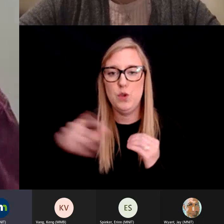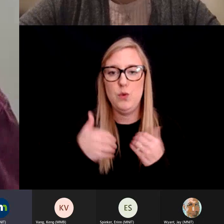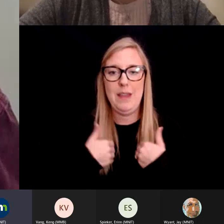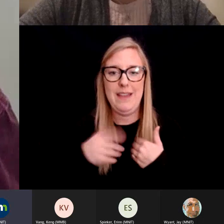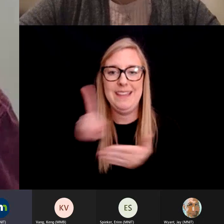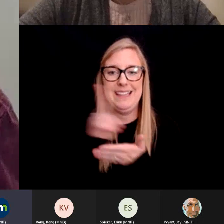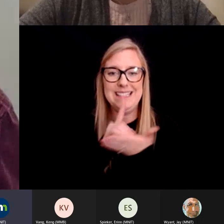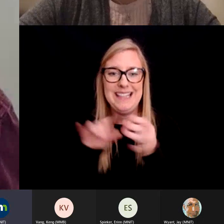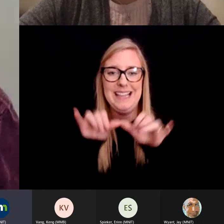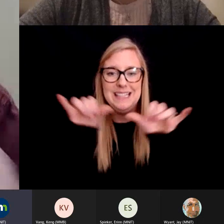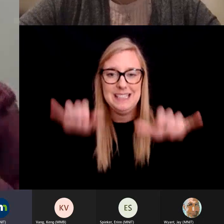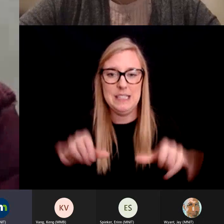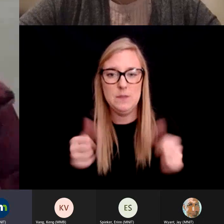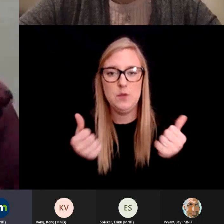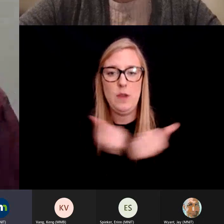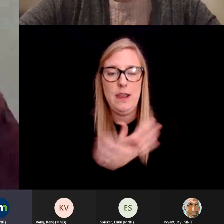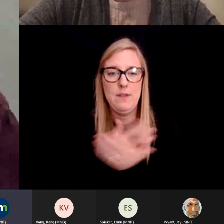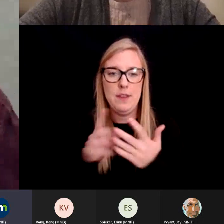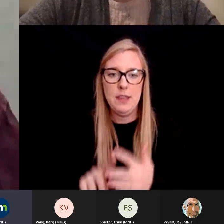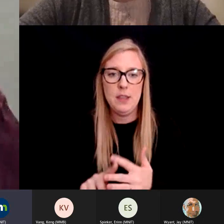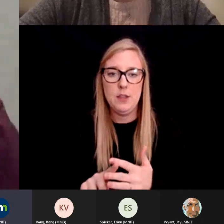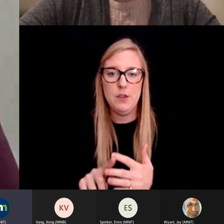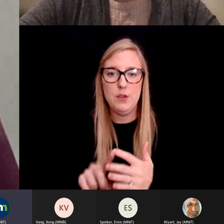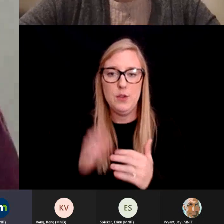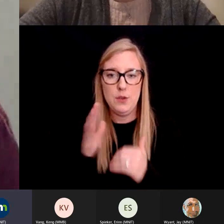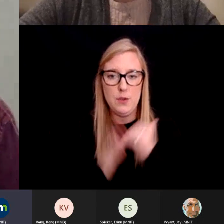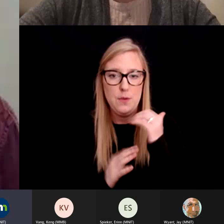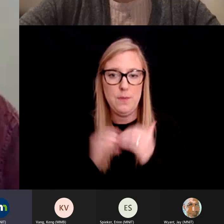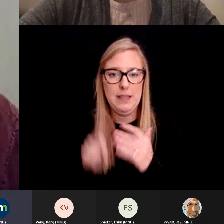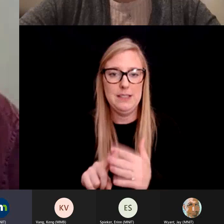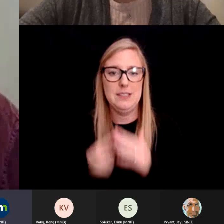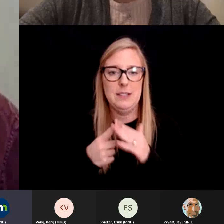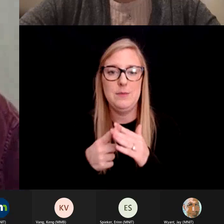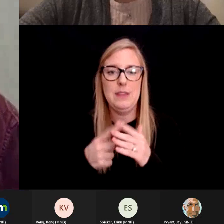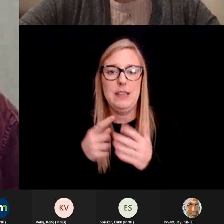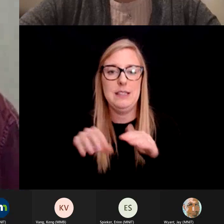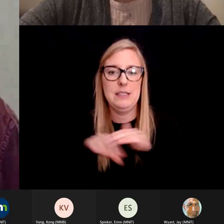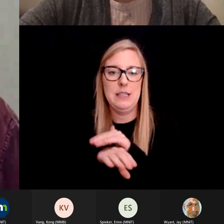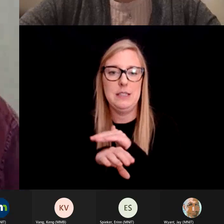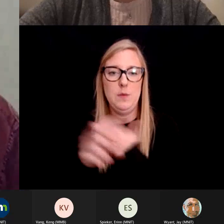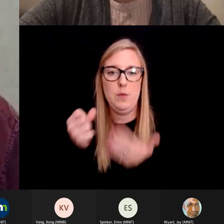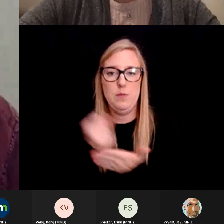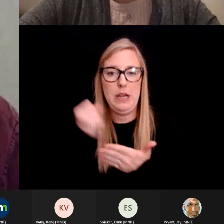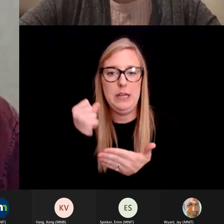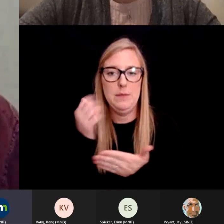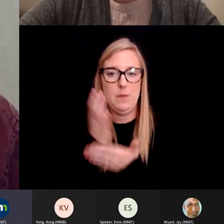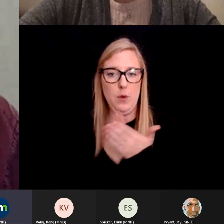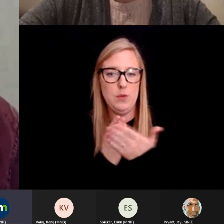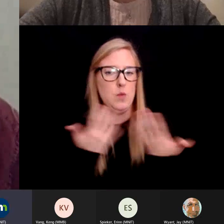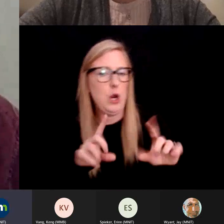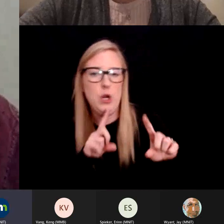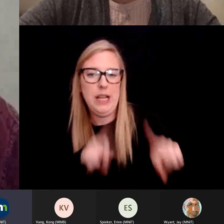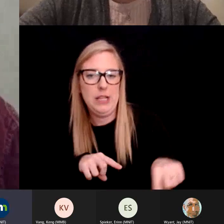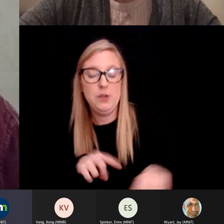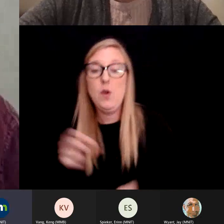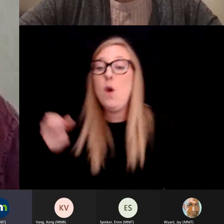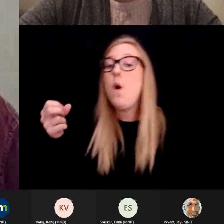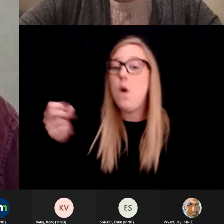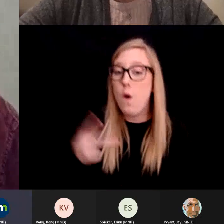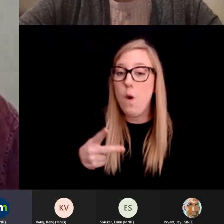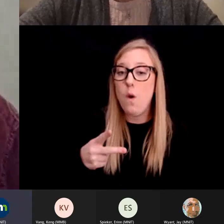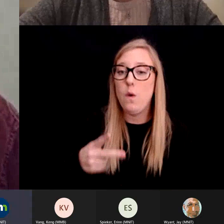that everything you build starts with accessible branded components? We did address that one earlier. Oh, you did address that one.